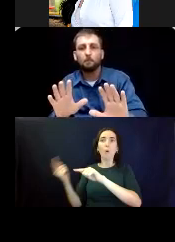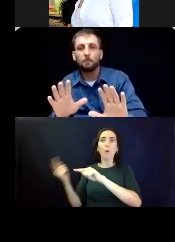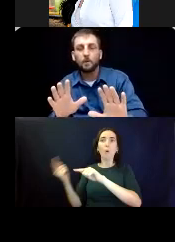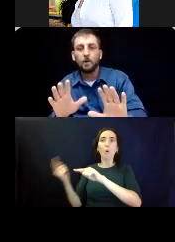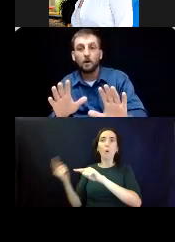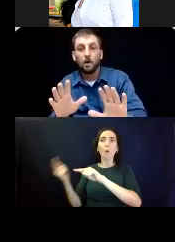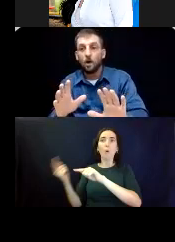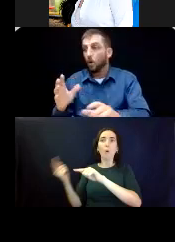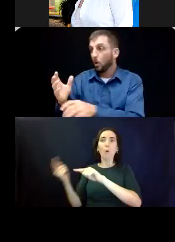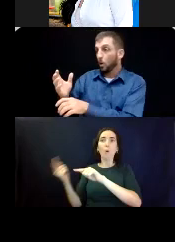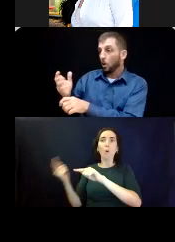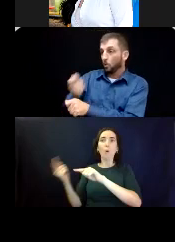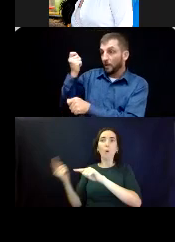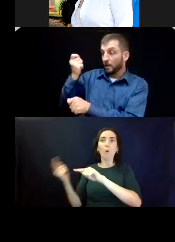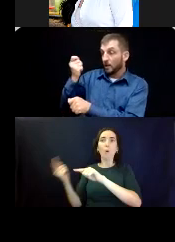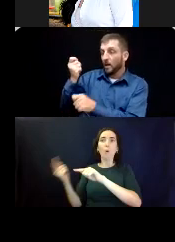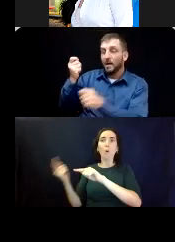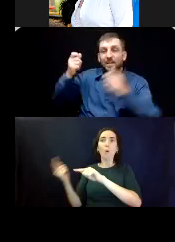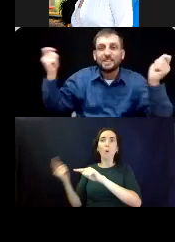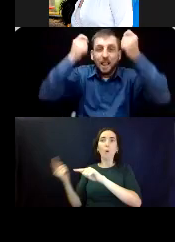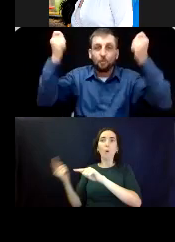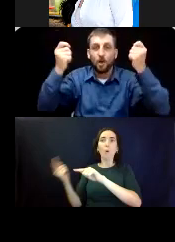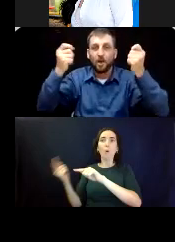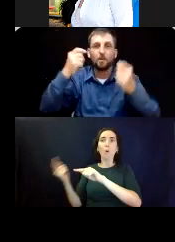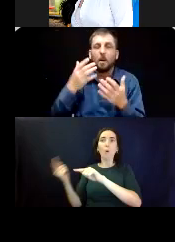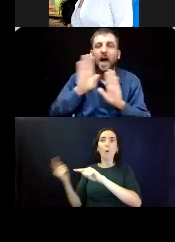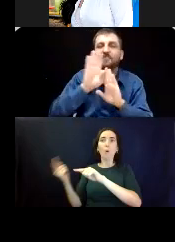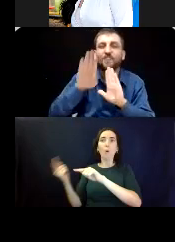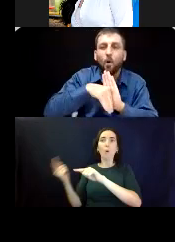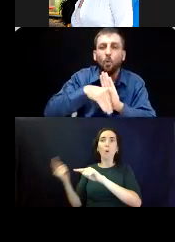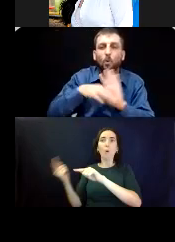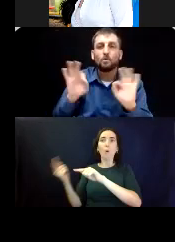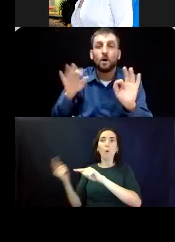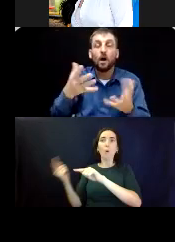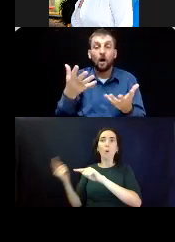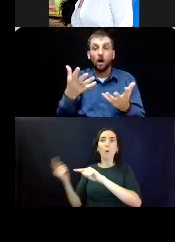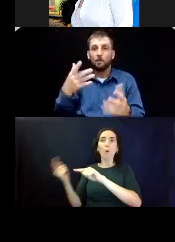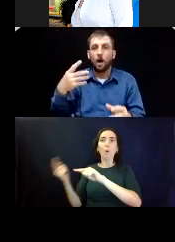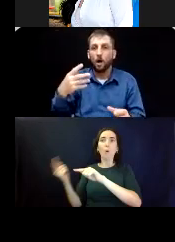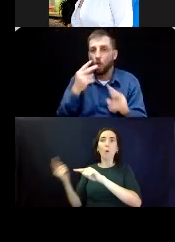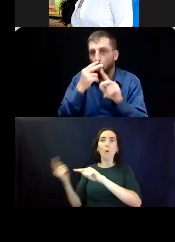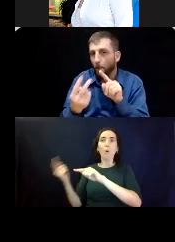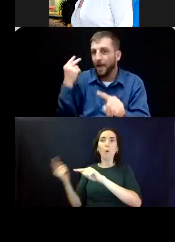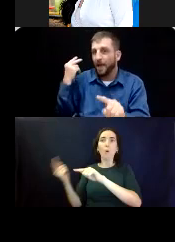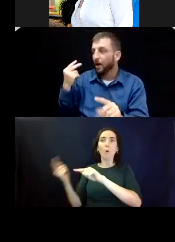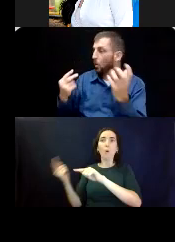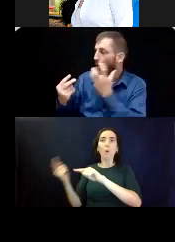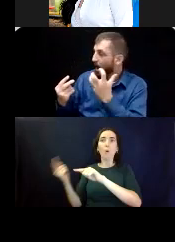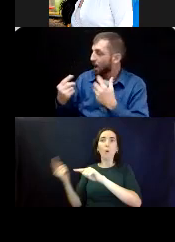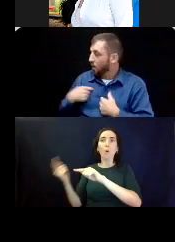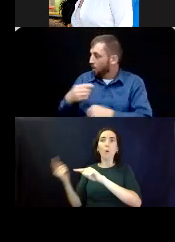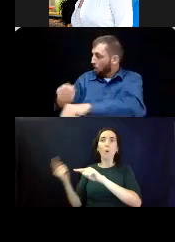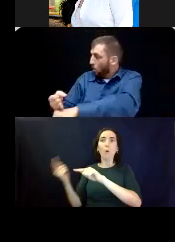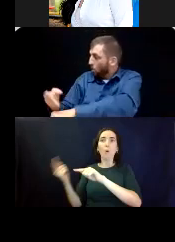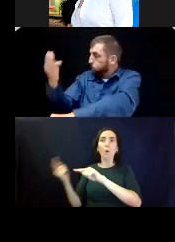celebrate. Look back and say, we have come so far. I am proud to be a part of